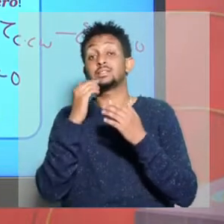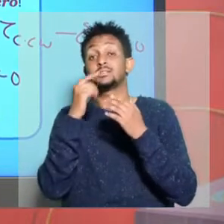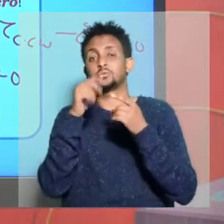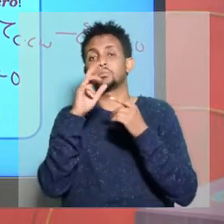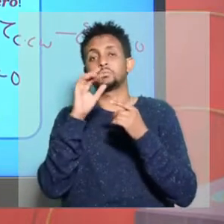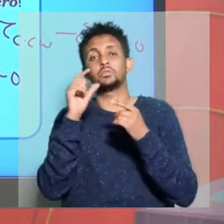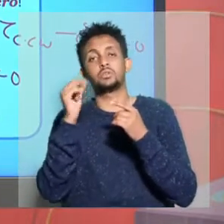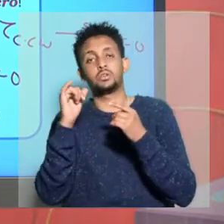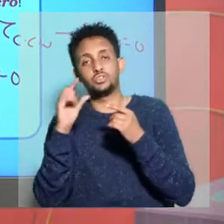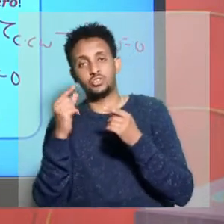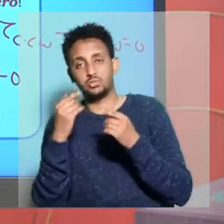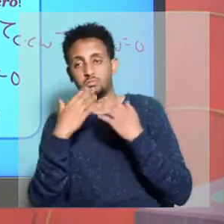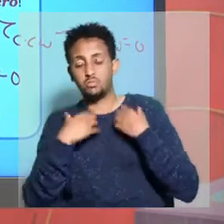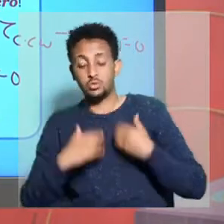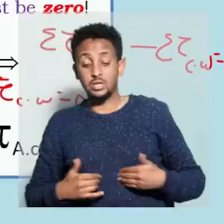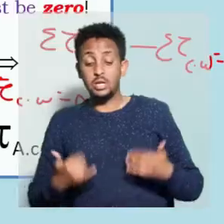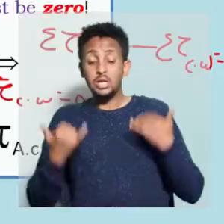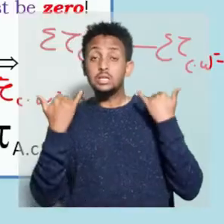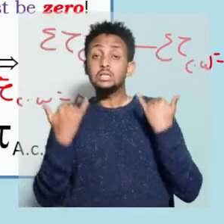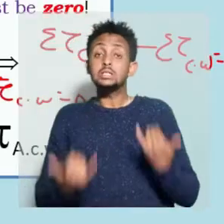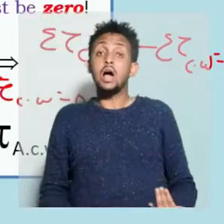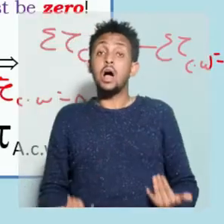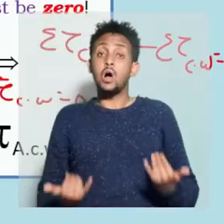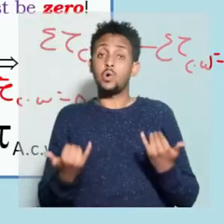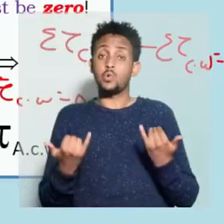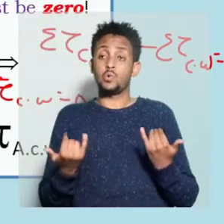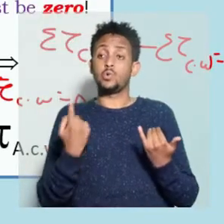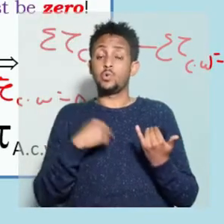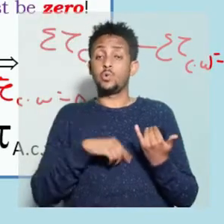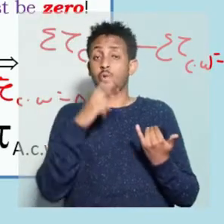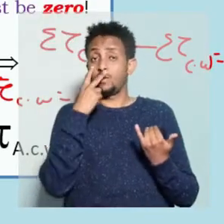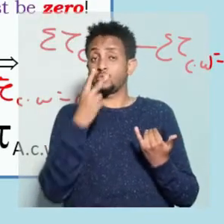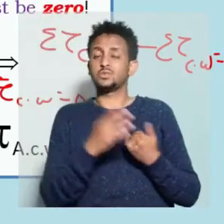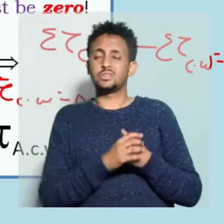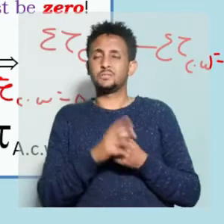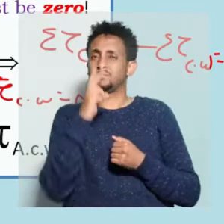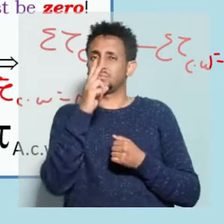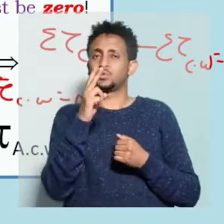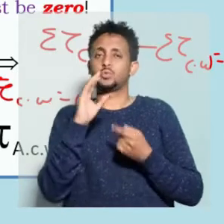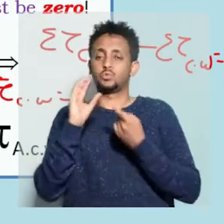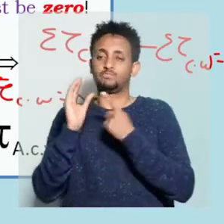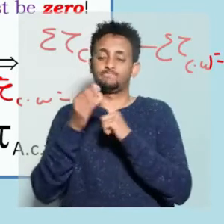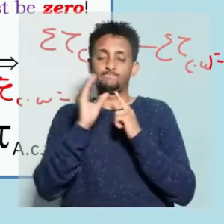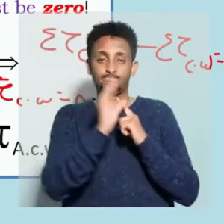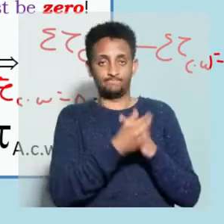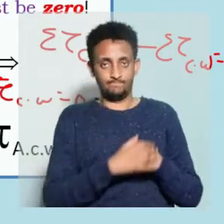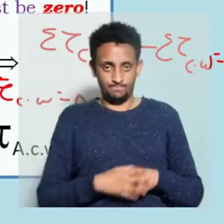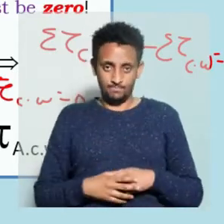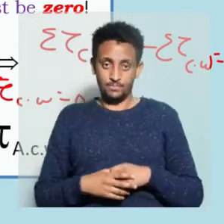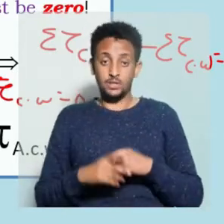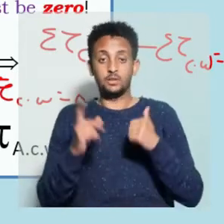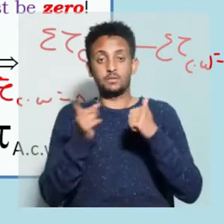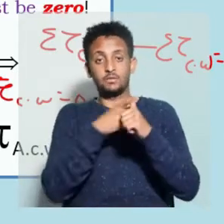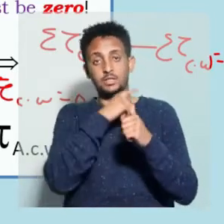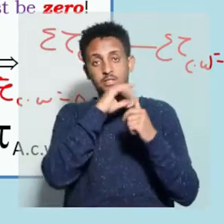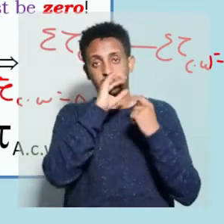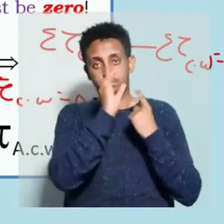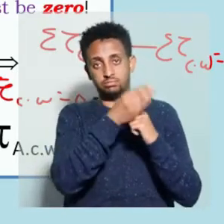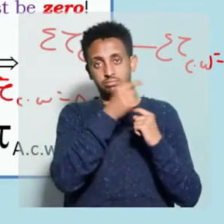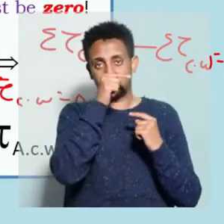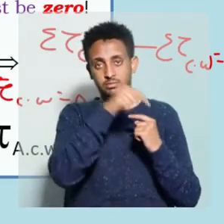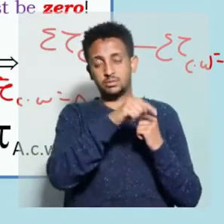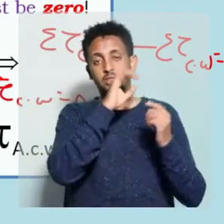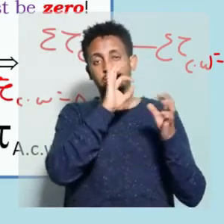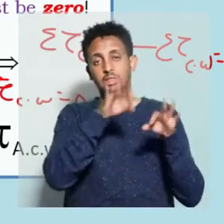rigid body system. And now we have seen that there are two conditions of equilibrium. The first condition is known to